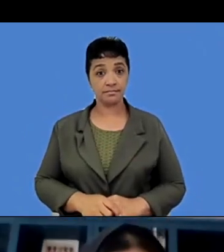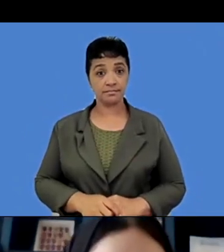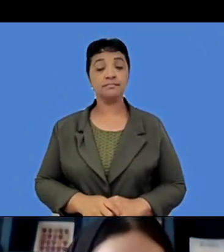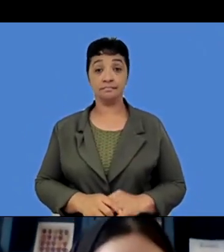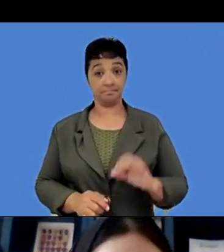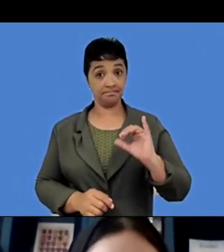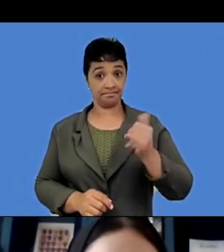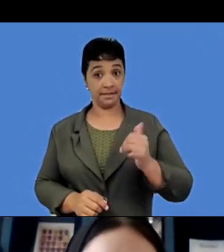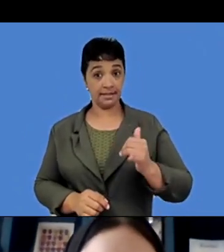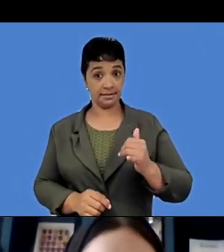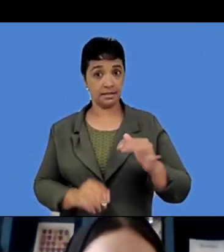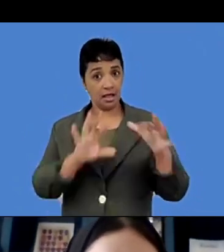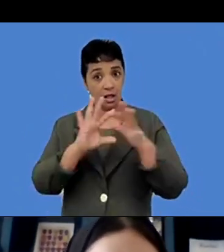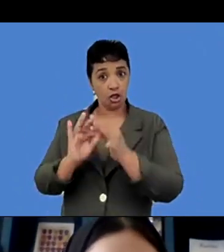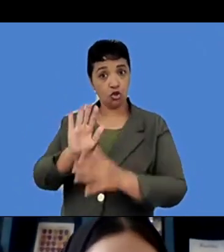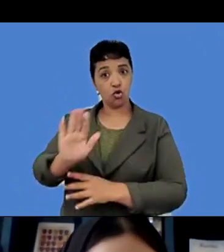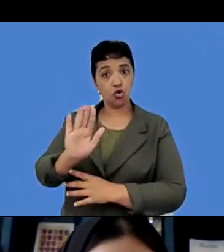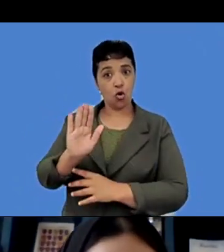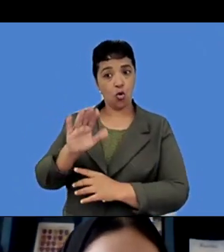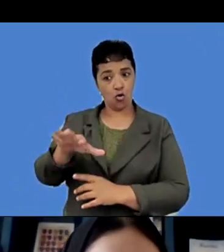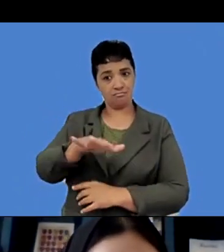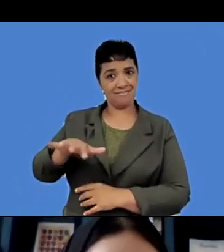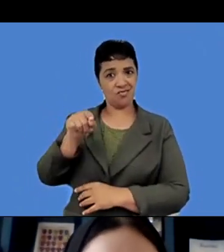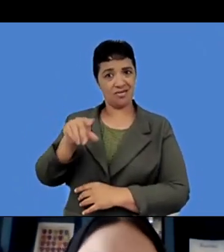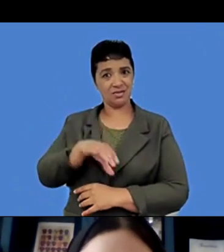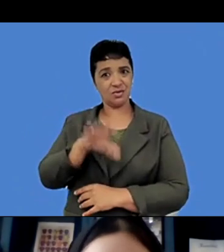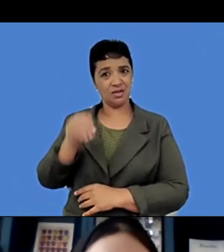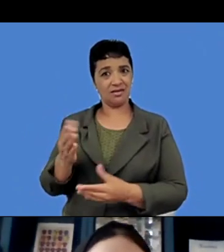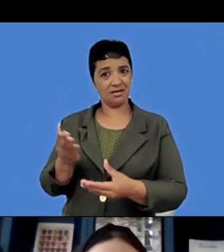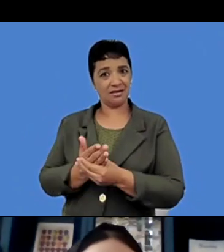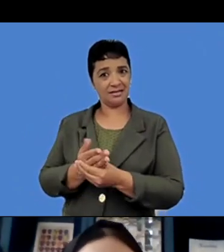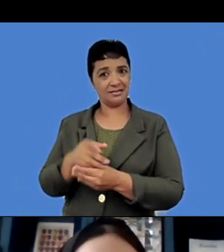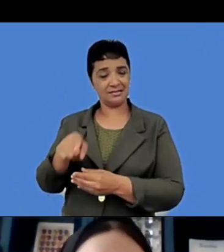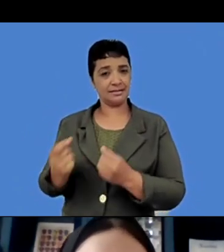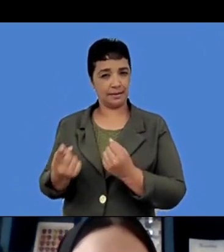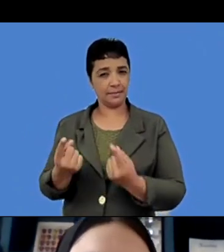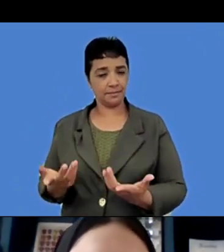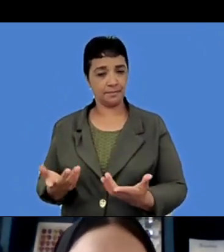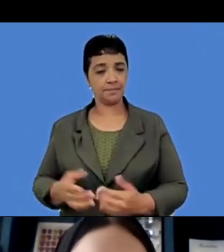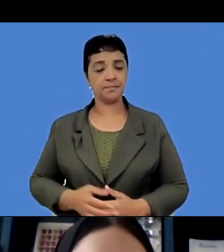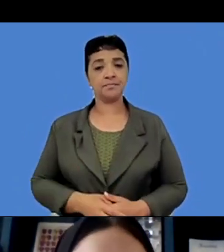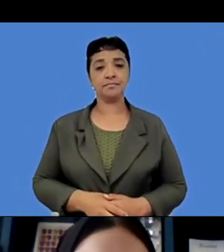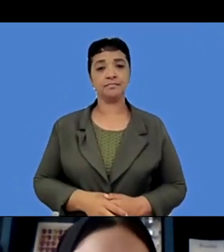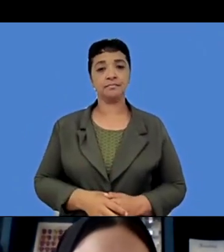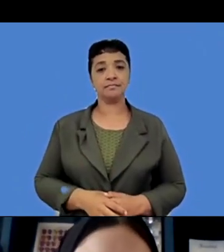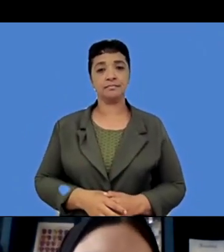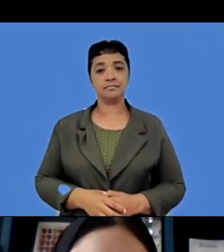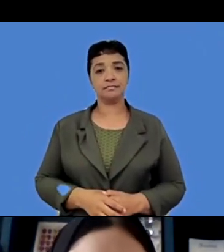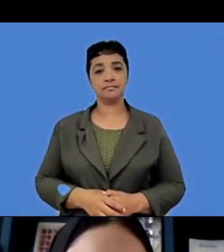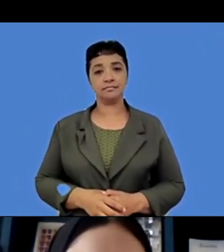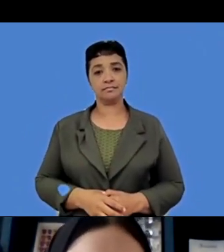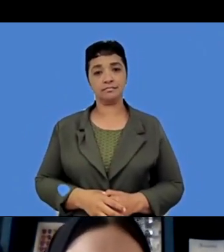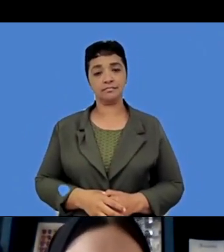Yes, it was about this specific case. Okay, so I obviously